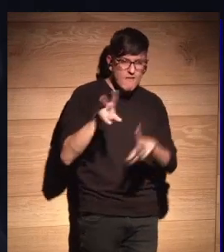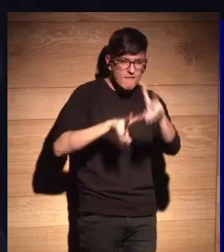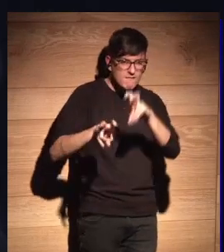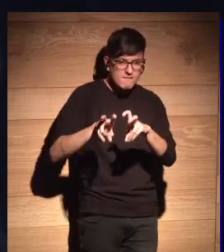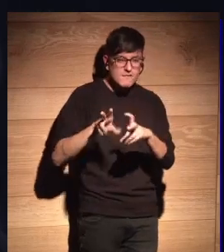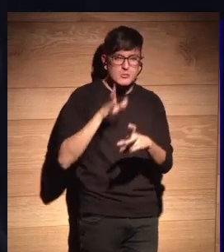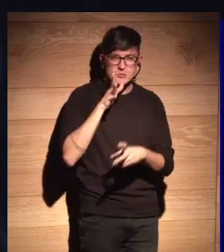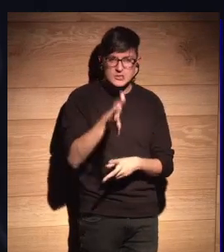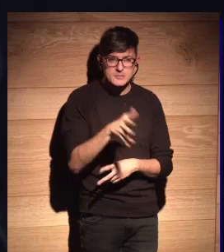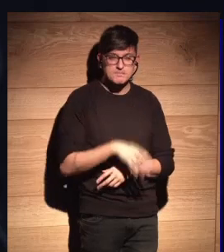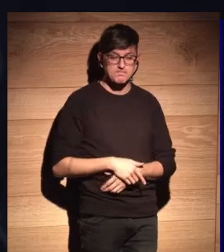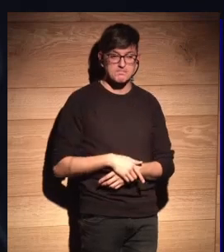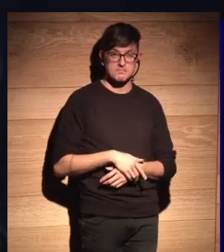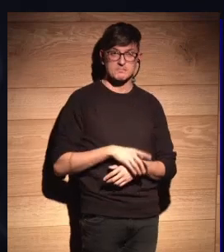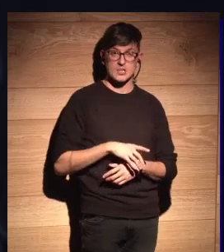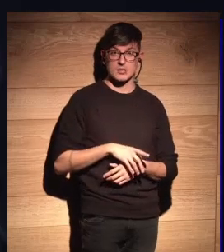9/11.